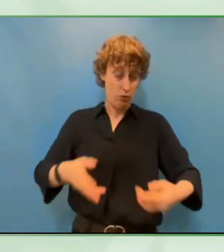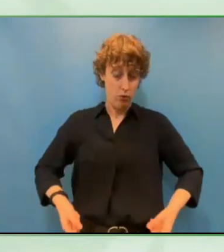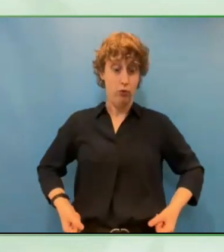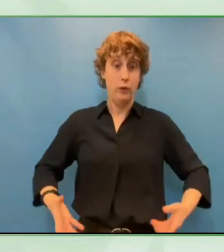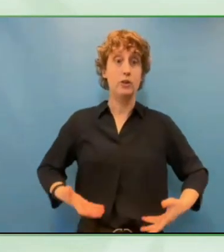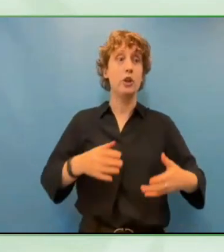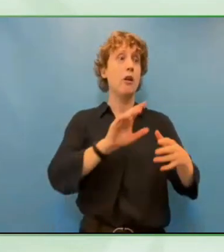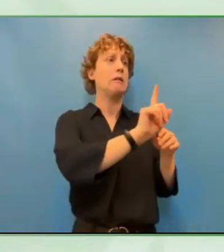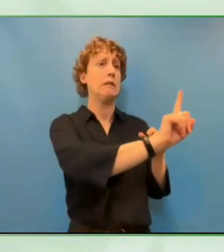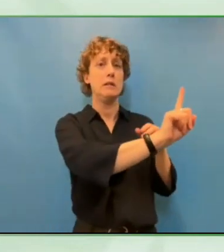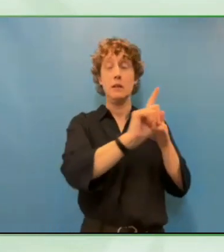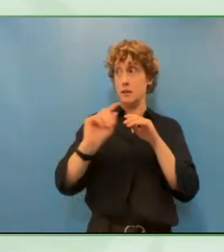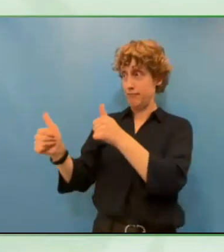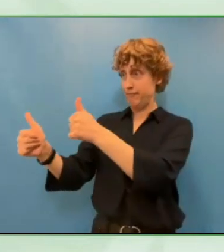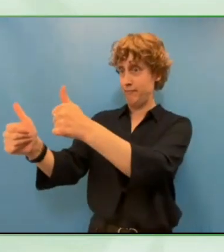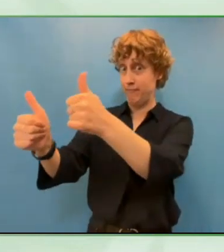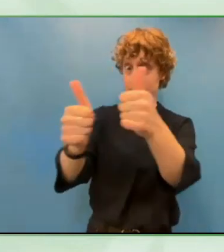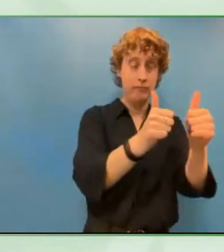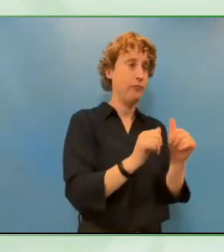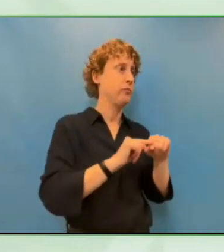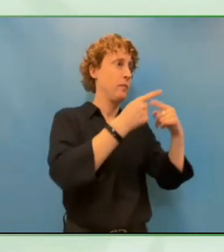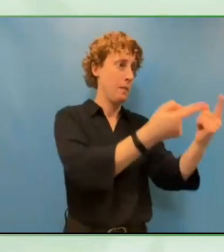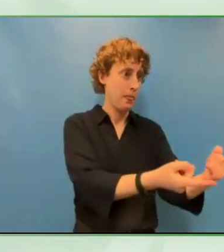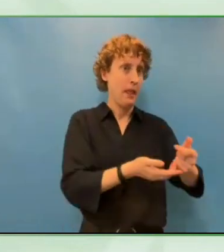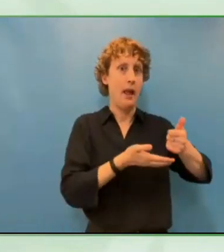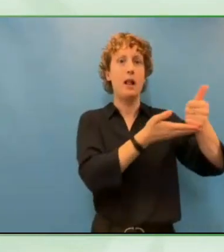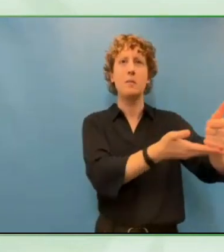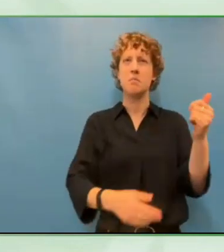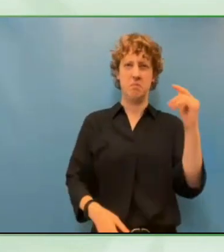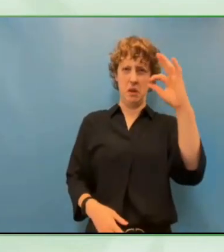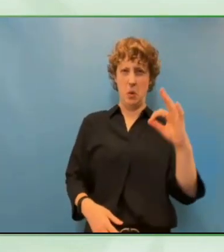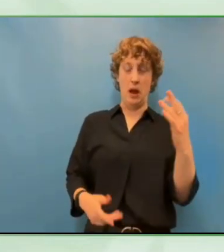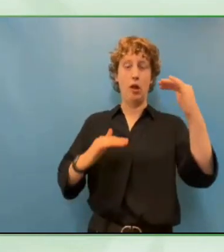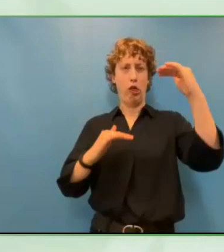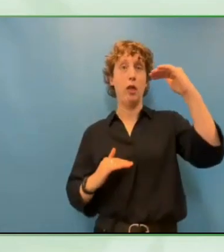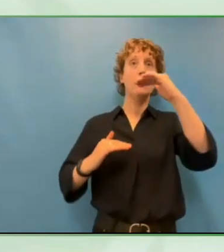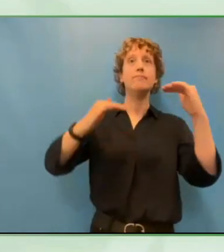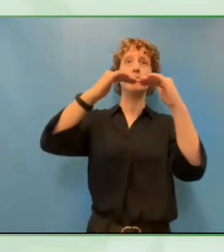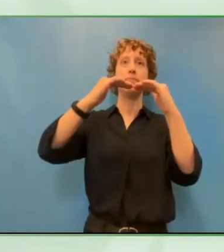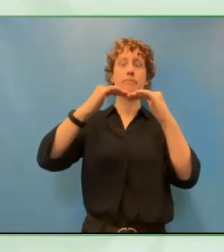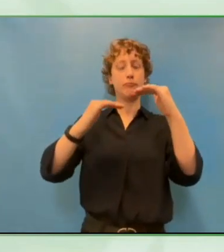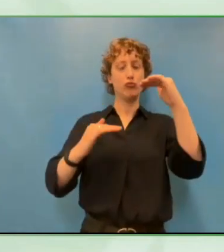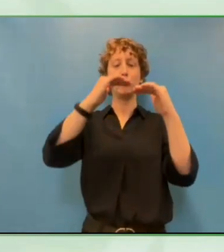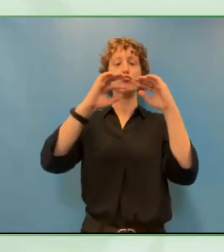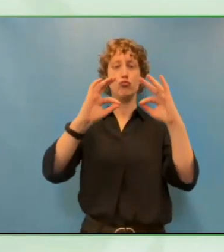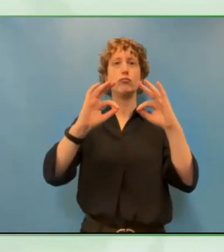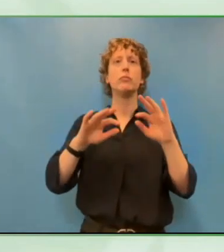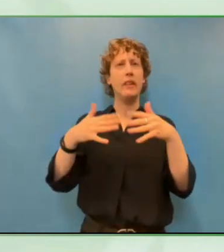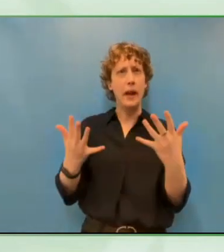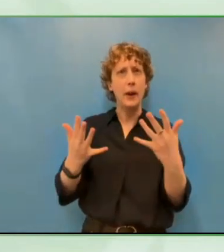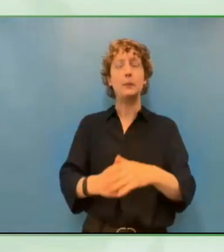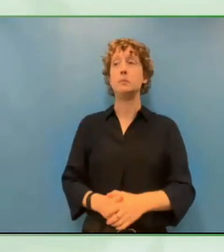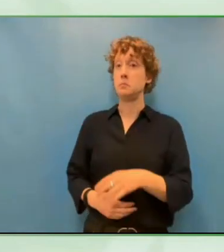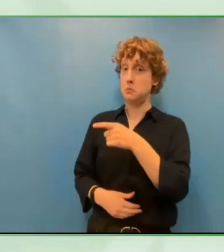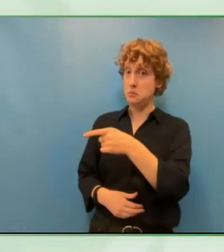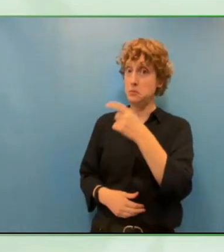a crisis situation. So how can we close this gap? And are there initiatives that empathize to involve persons